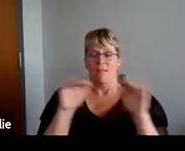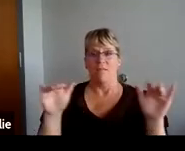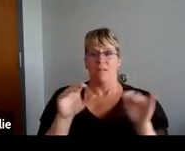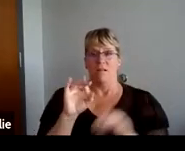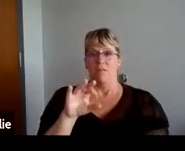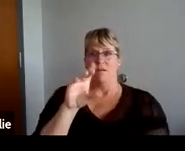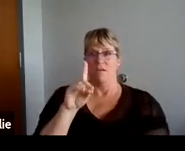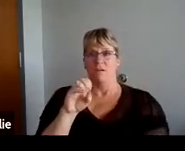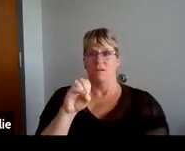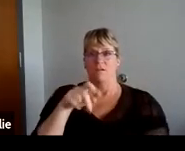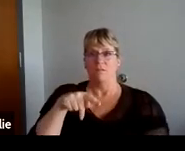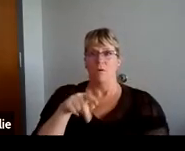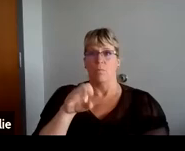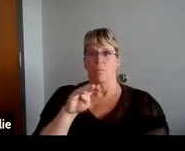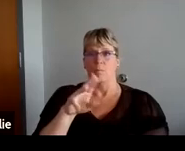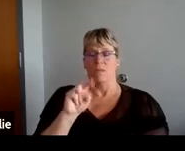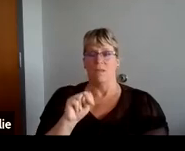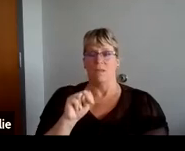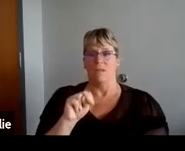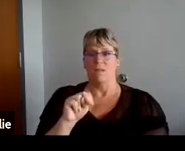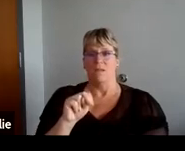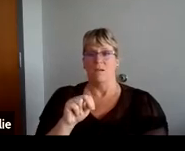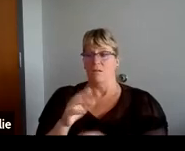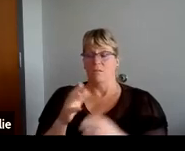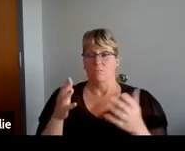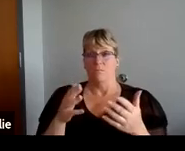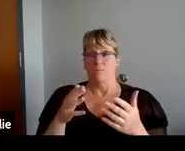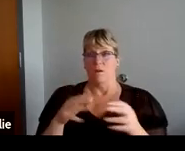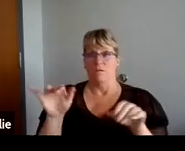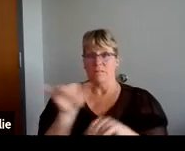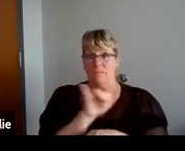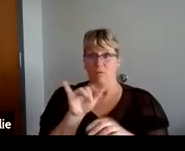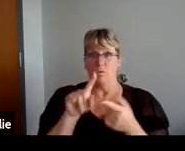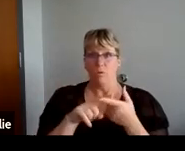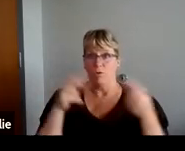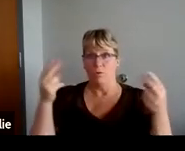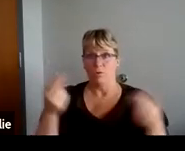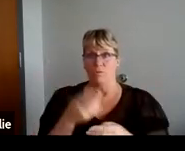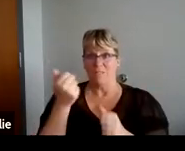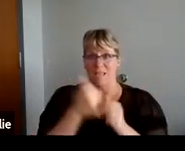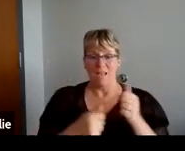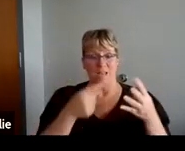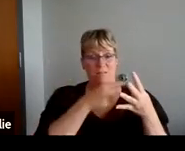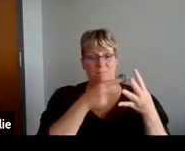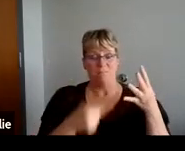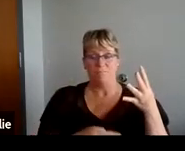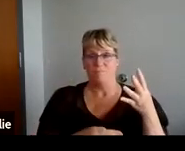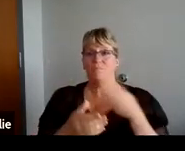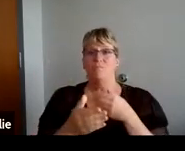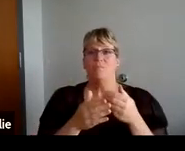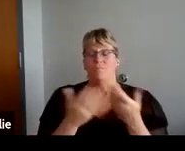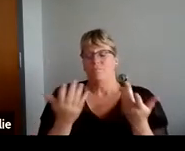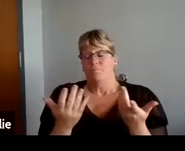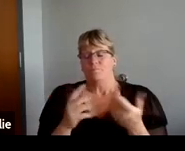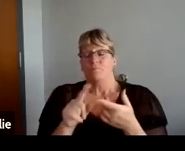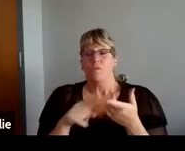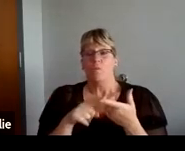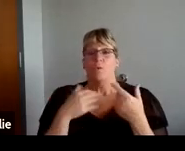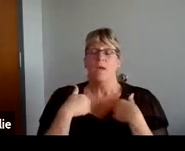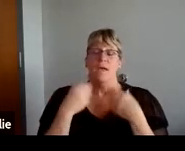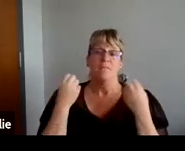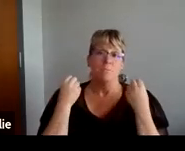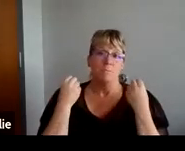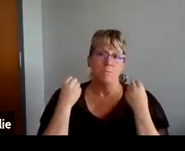dopamine levels are very, very similar when you introduce any of these things. So no wonder we have,